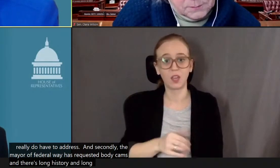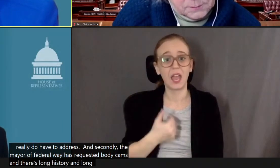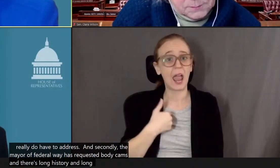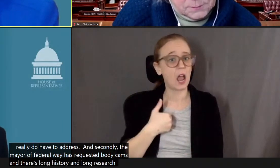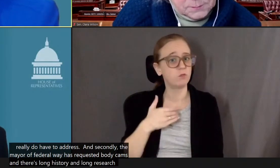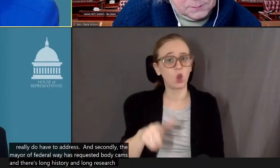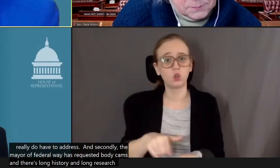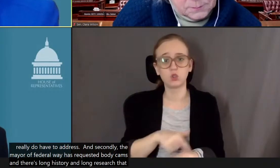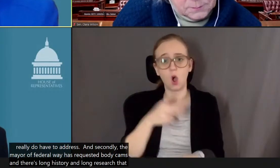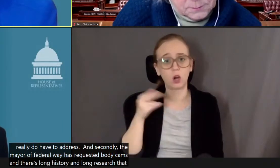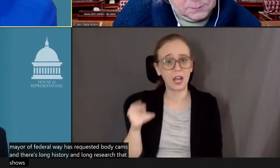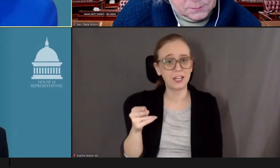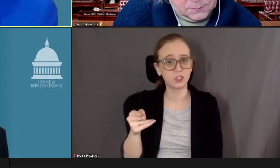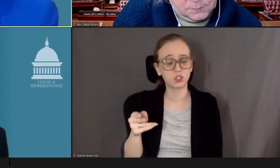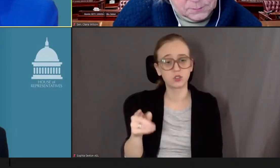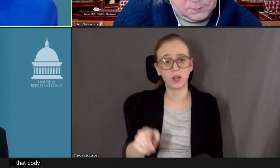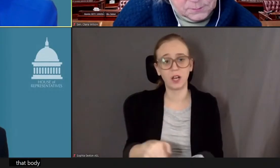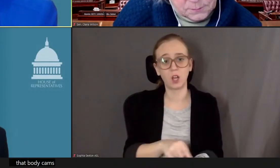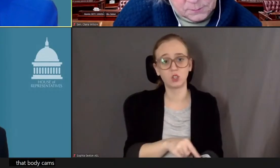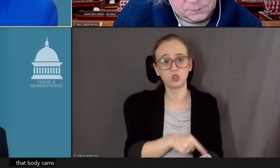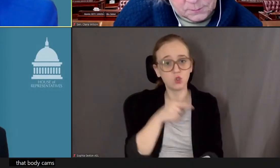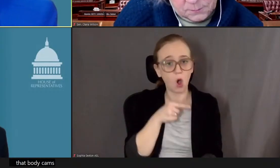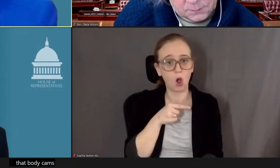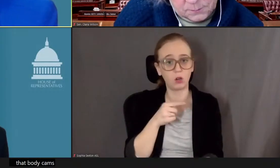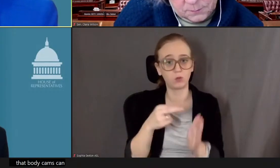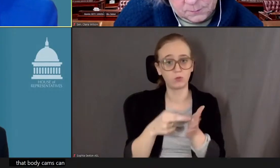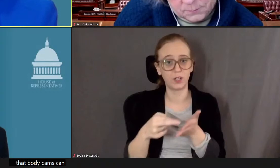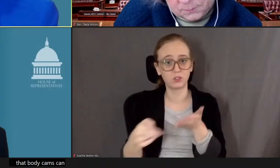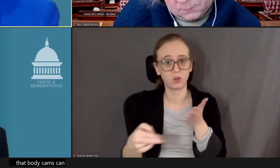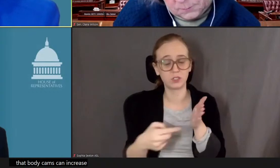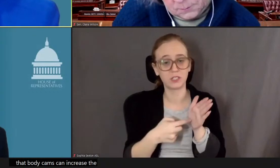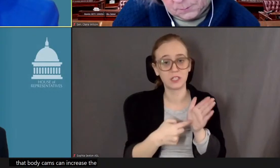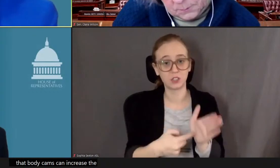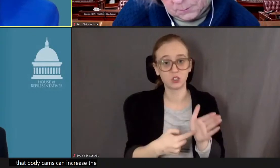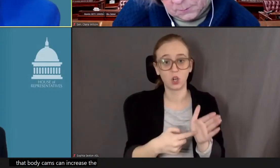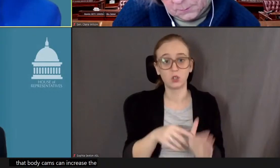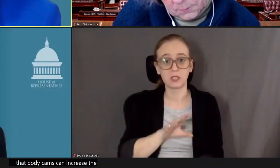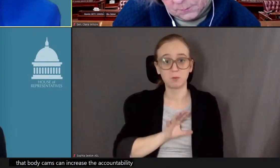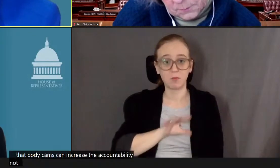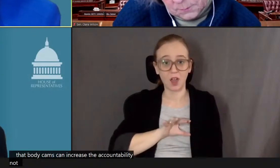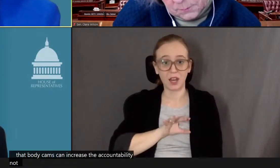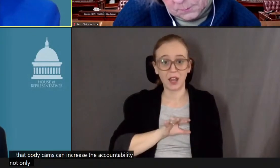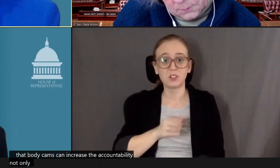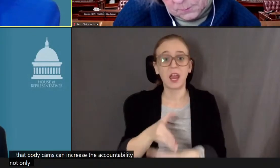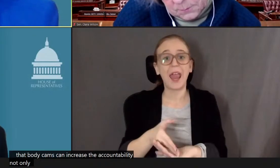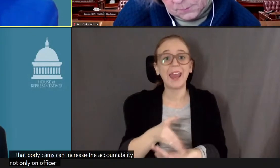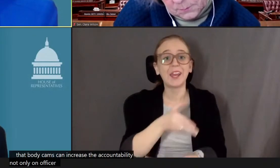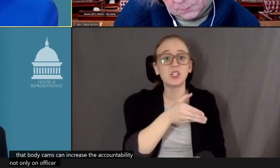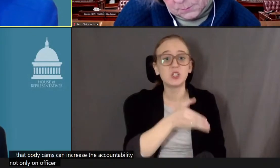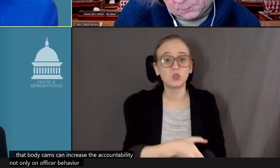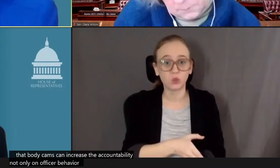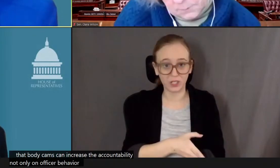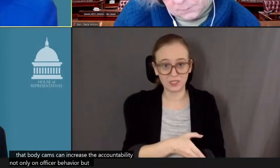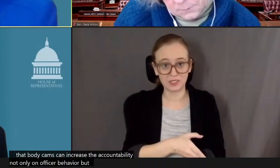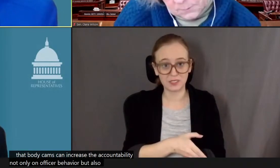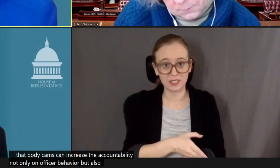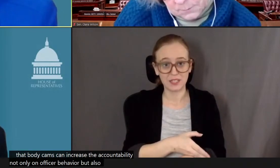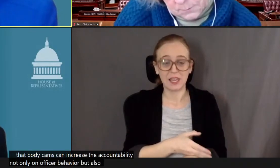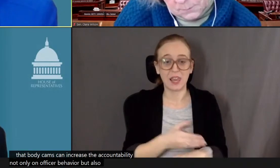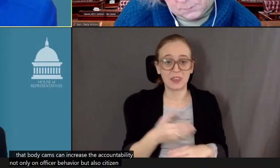that body cams can increase the accountability, not only on officer behavior, but also citizen